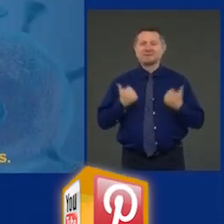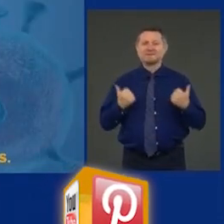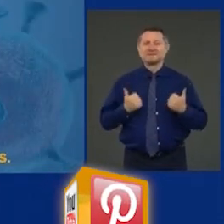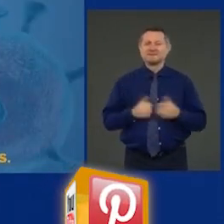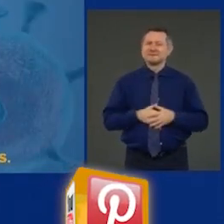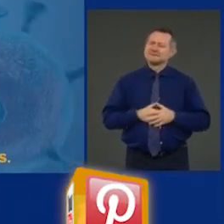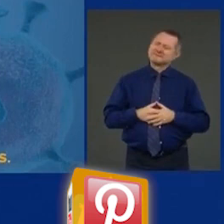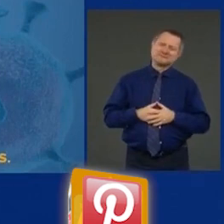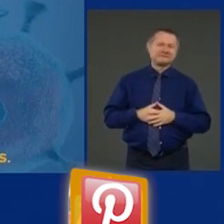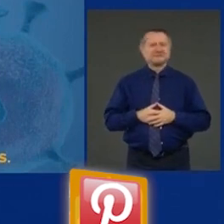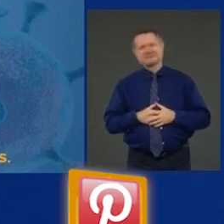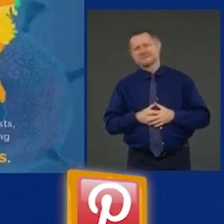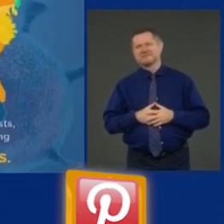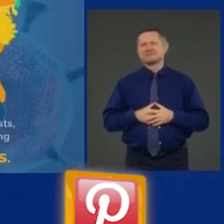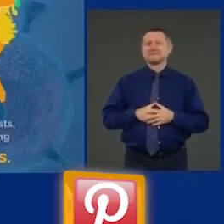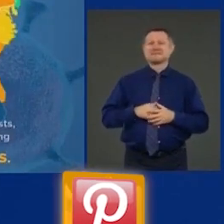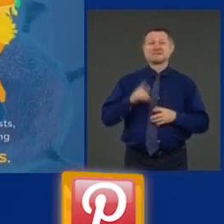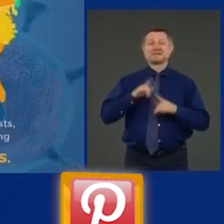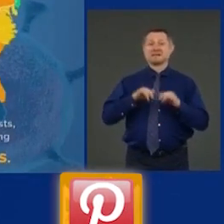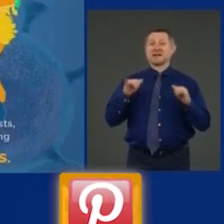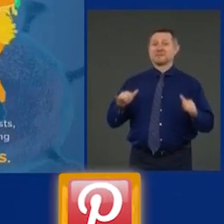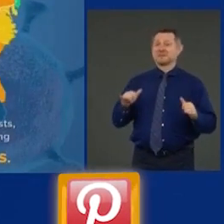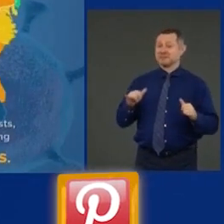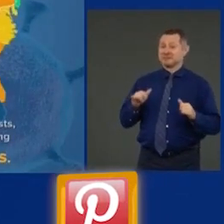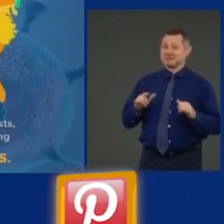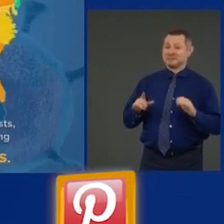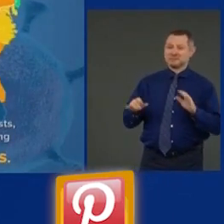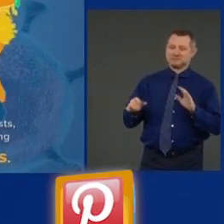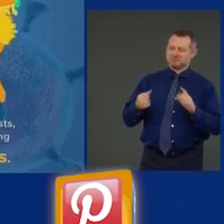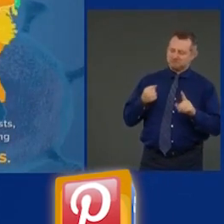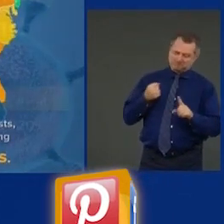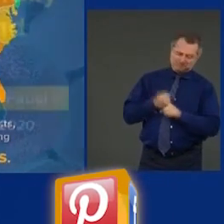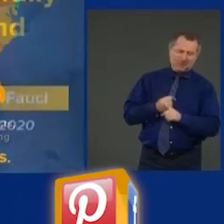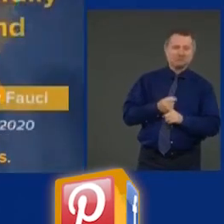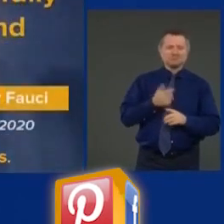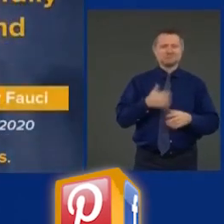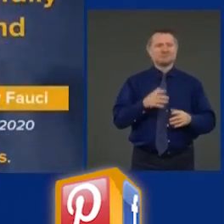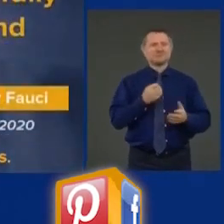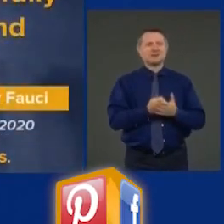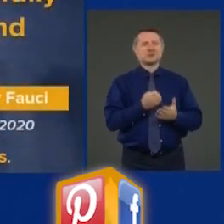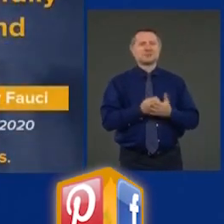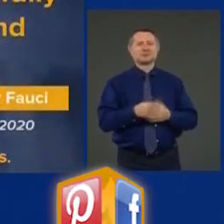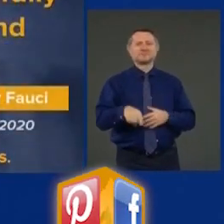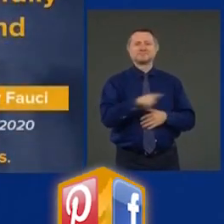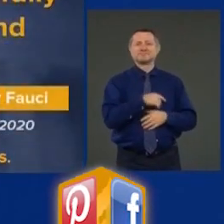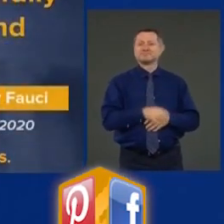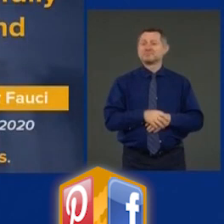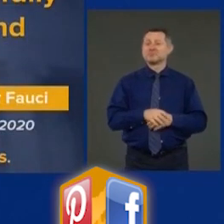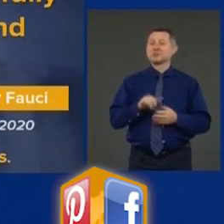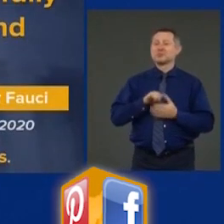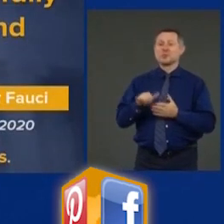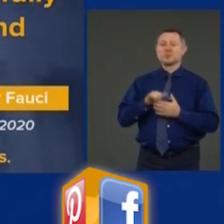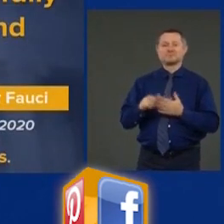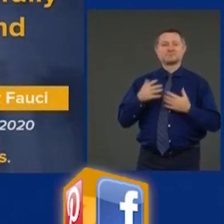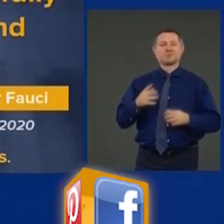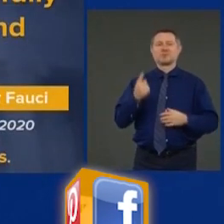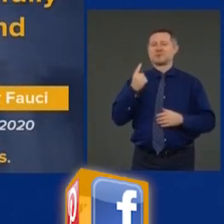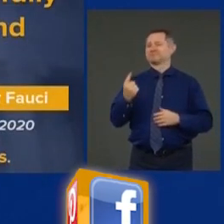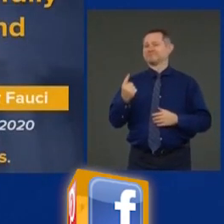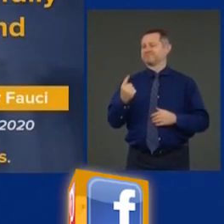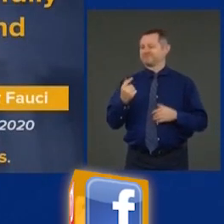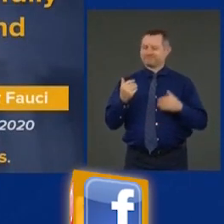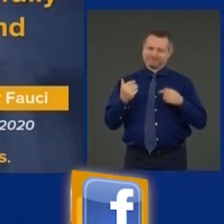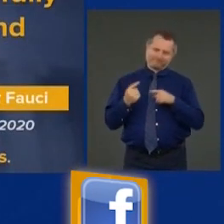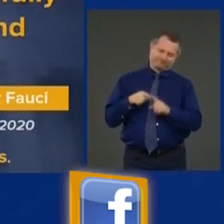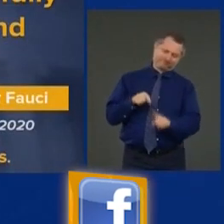and you're hurting the economy. New York is the exception. Dr.